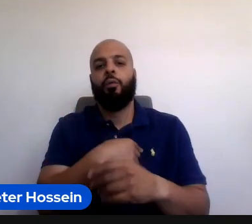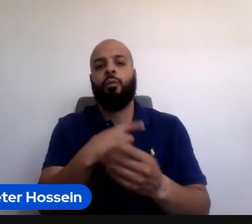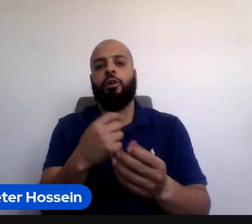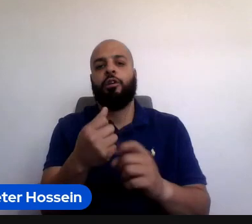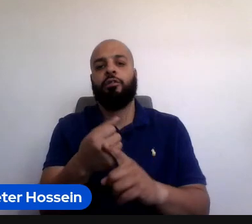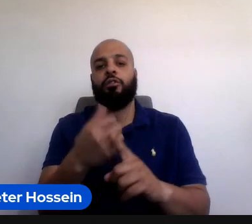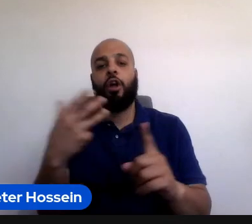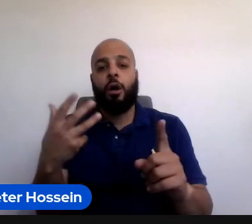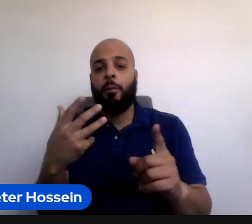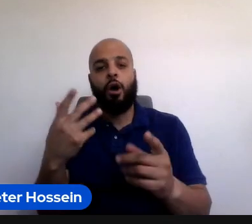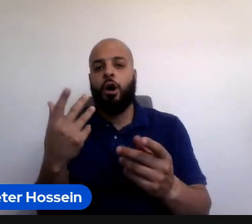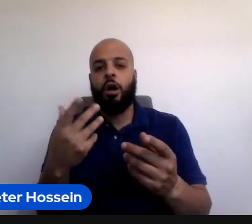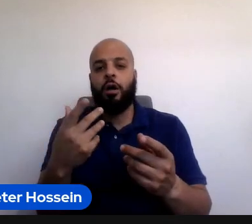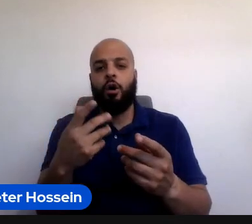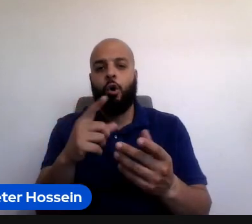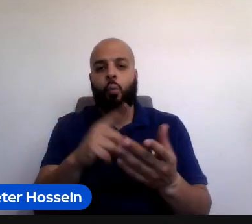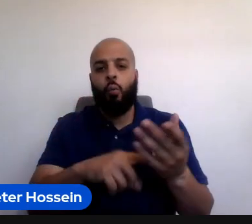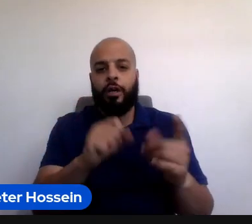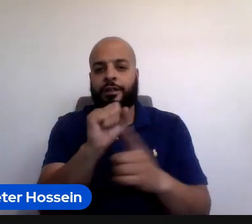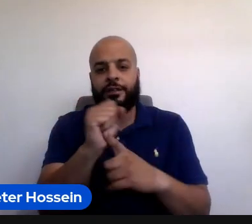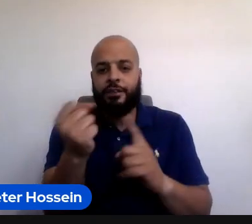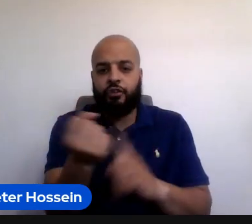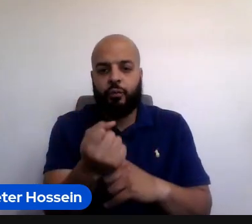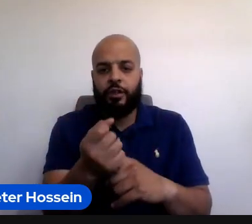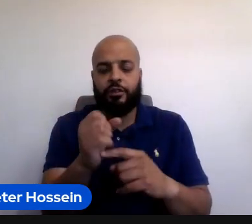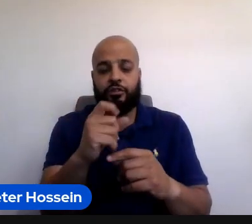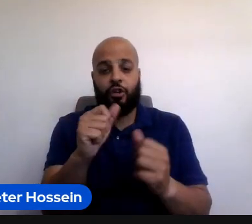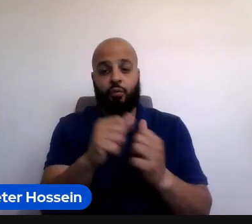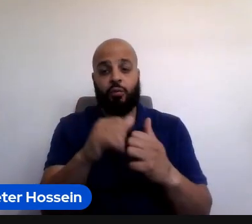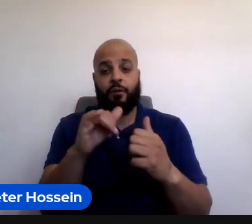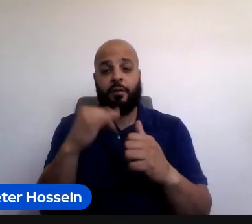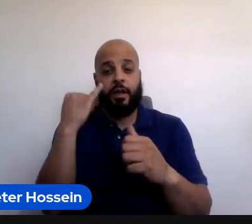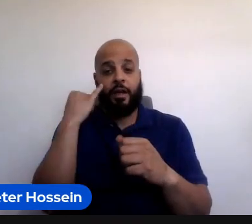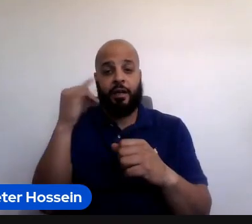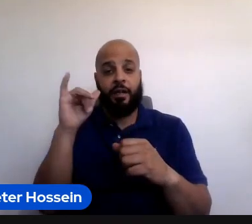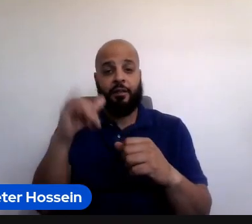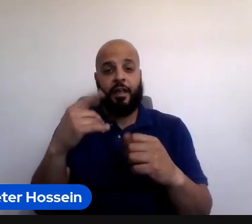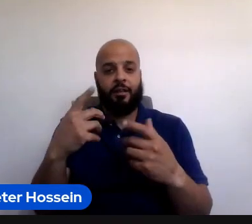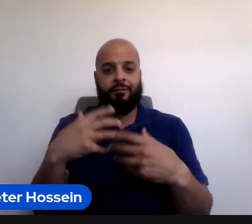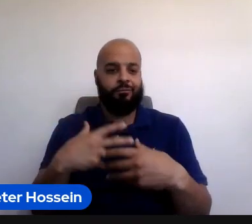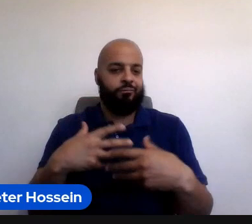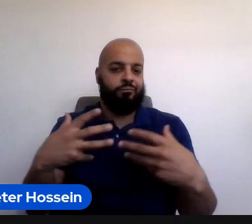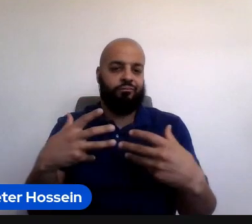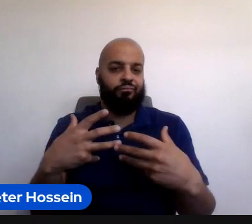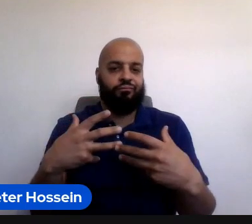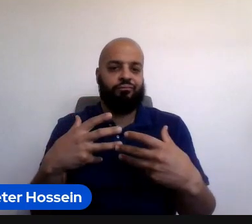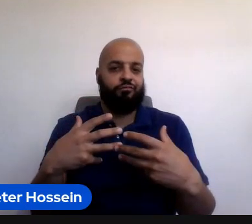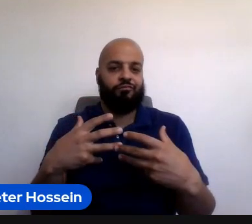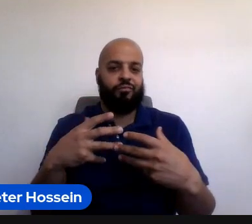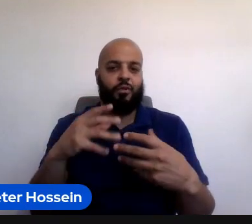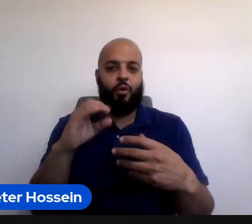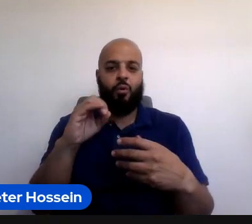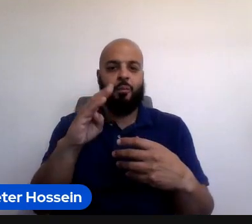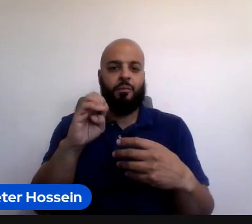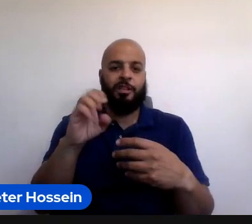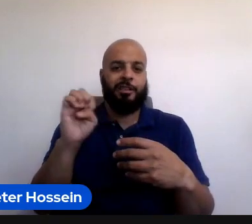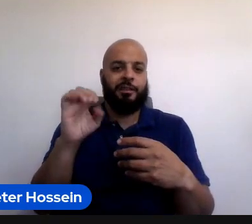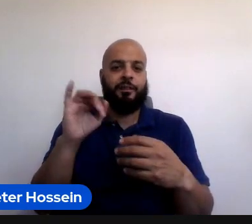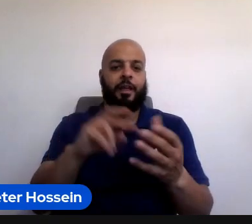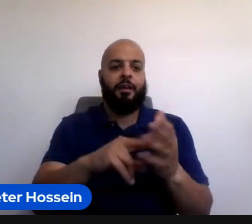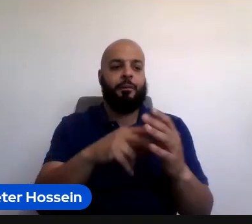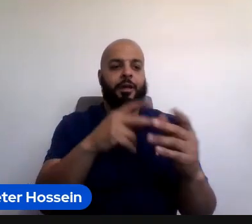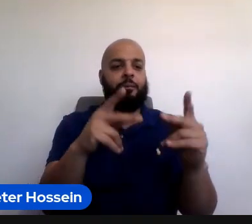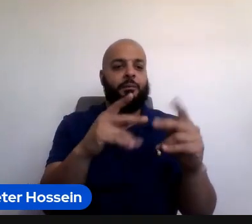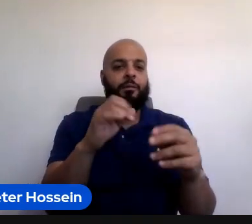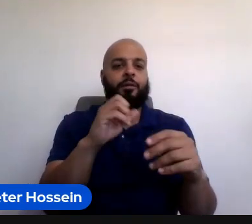what condition, right? So within that idea of the obesity paradox, there's this concept of metabolically healthy and metabolically unhealthy